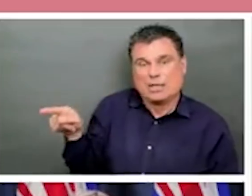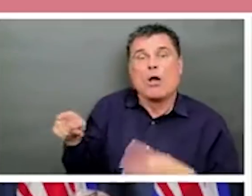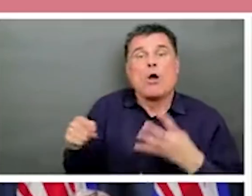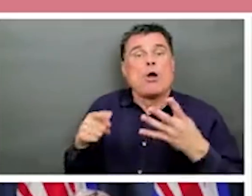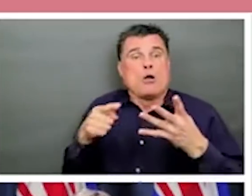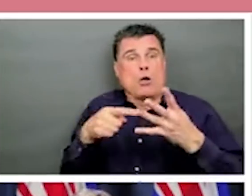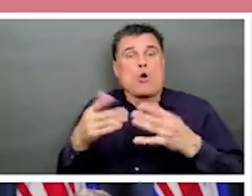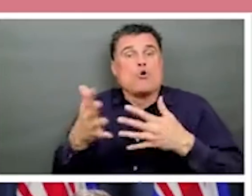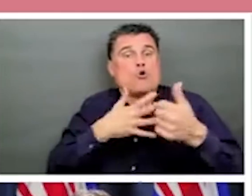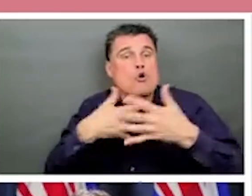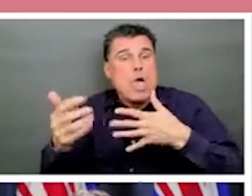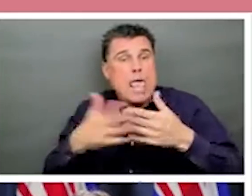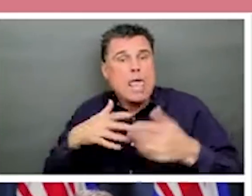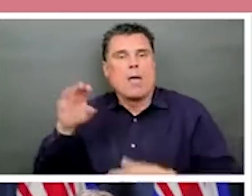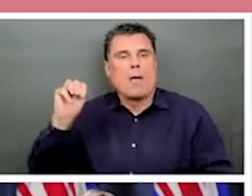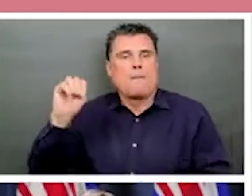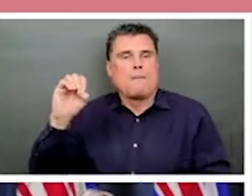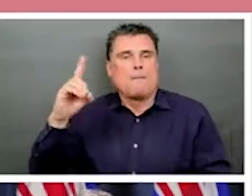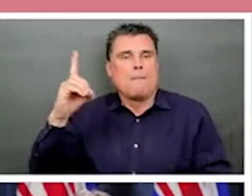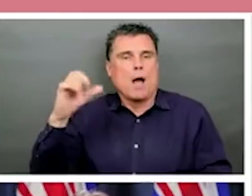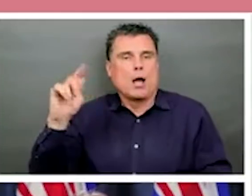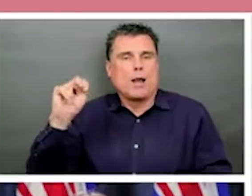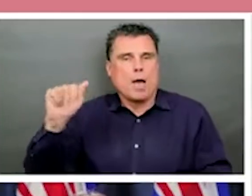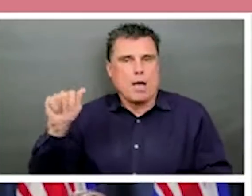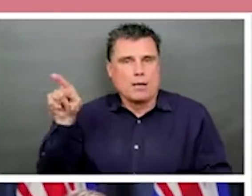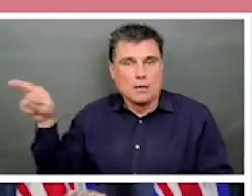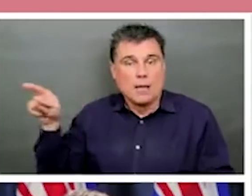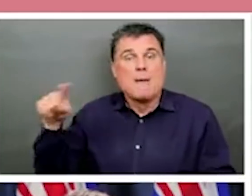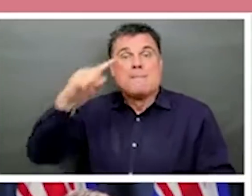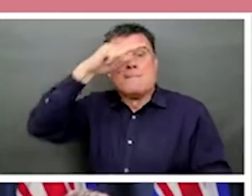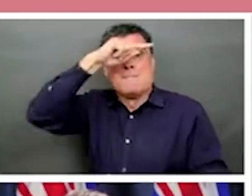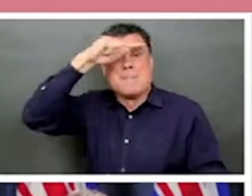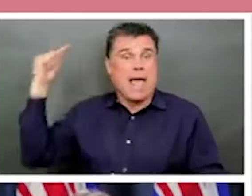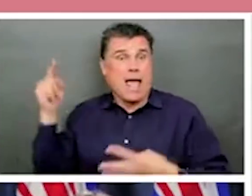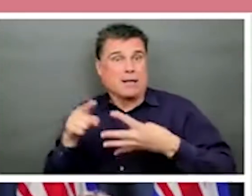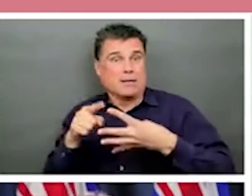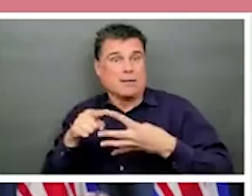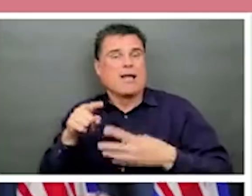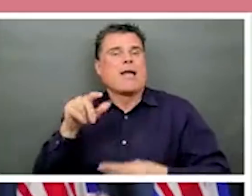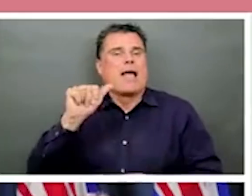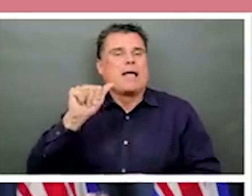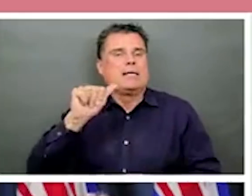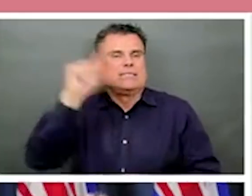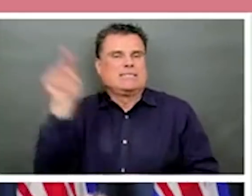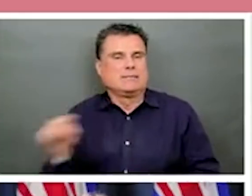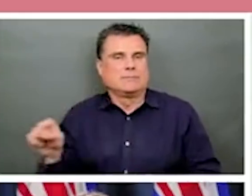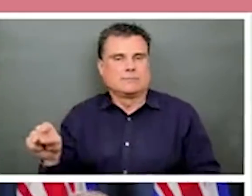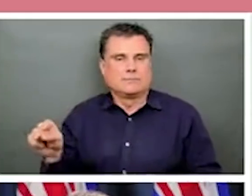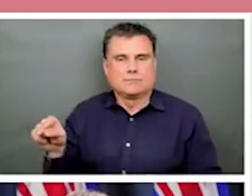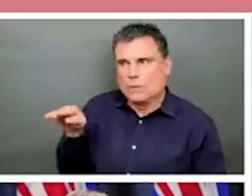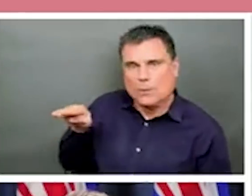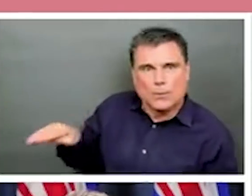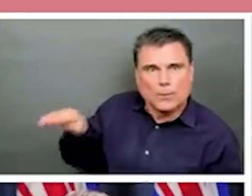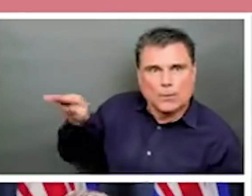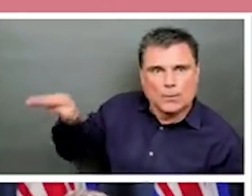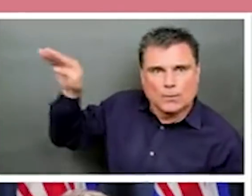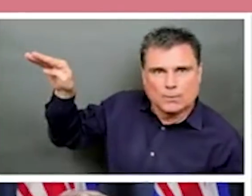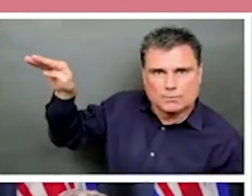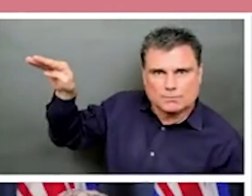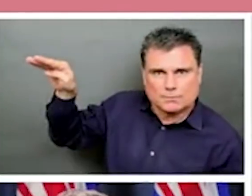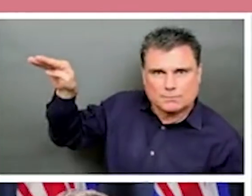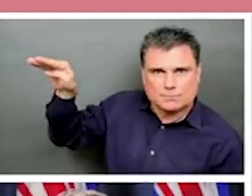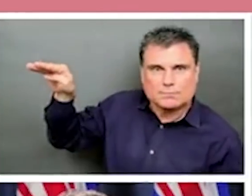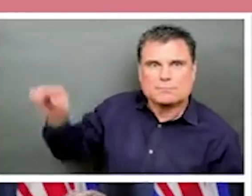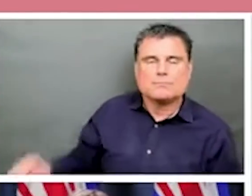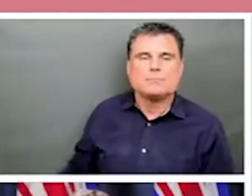of the slide shows the AstraZeneca COVID vaccine that will be coming to us. So in the next slide, I'm going